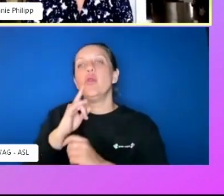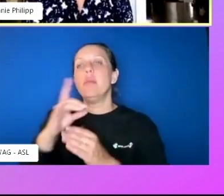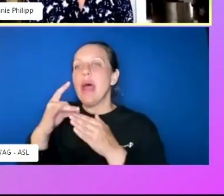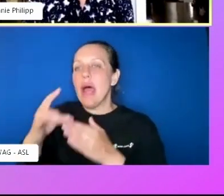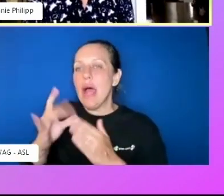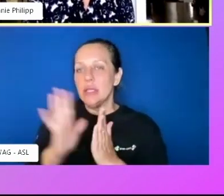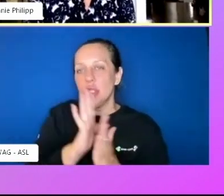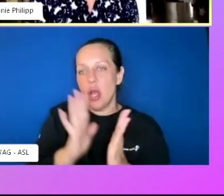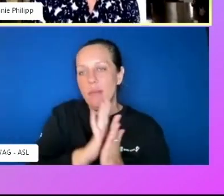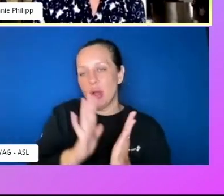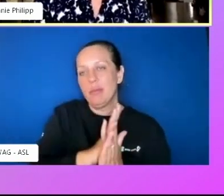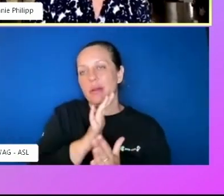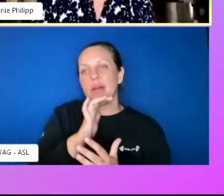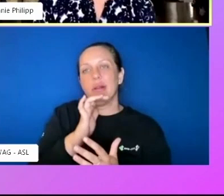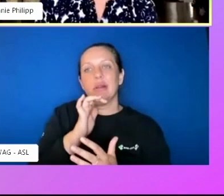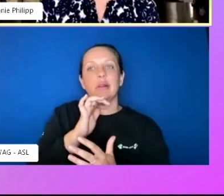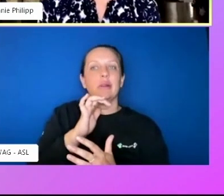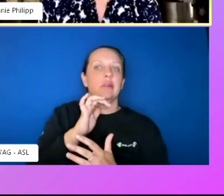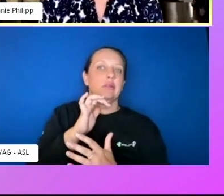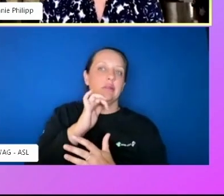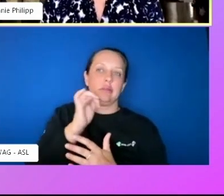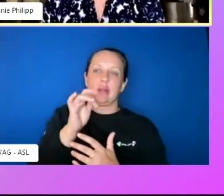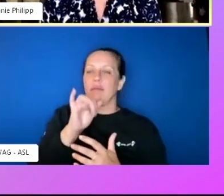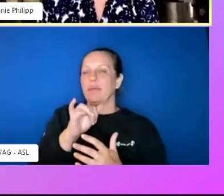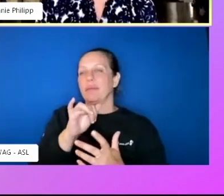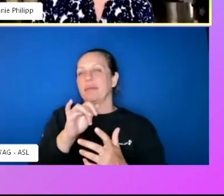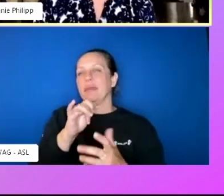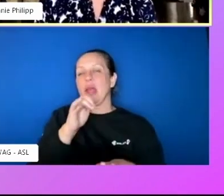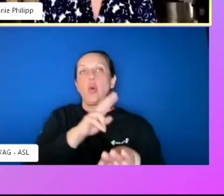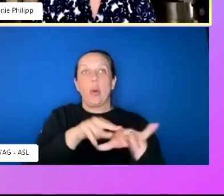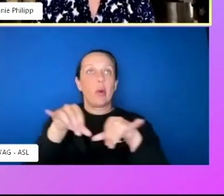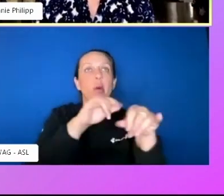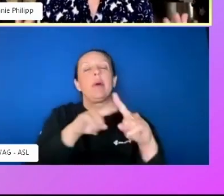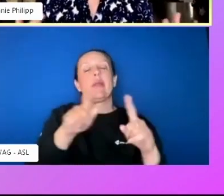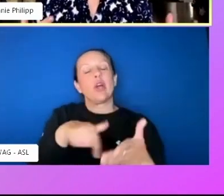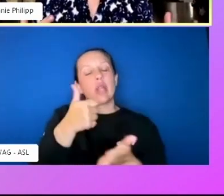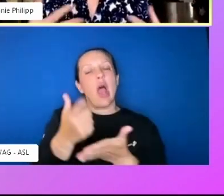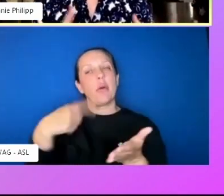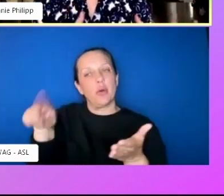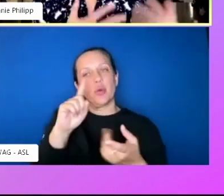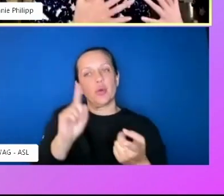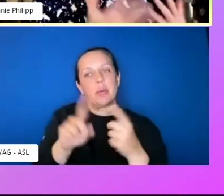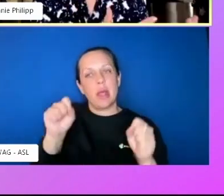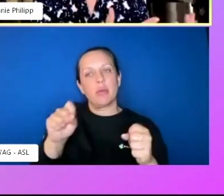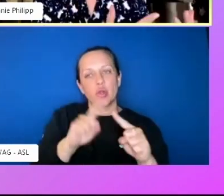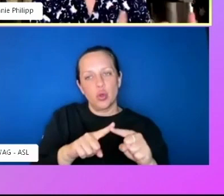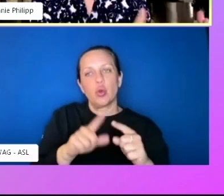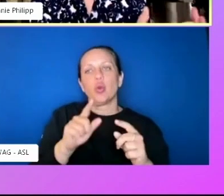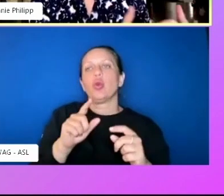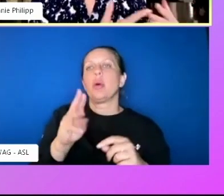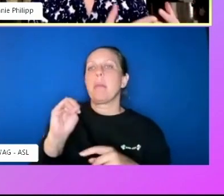not normative guidance, but that should help folks be able to map